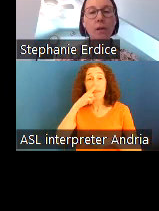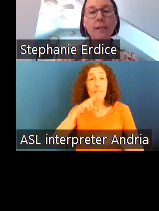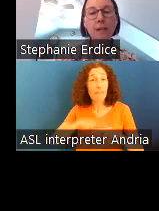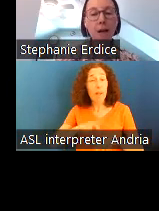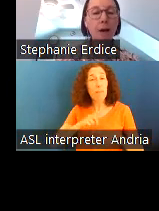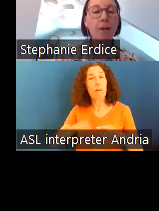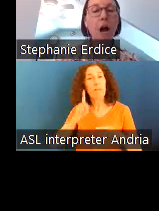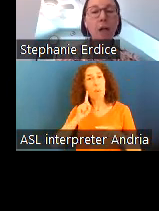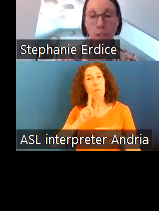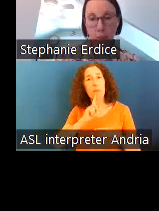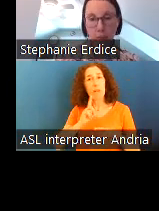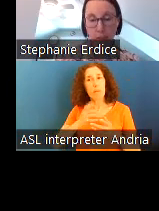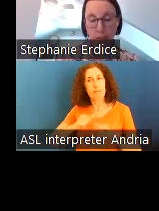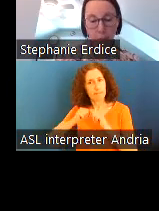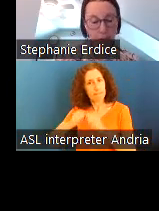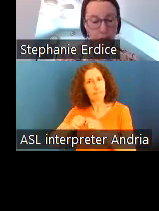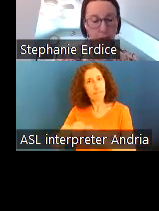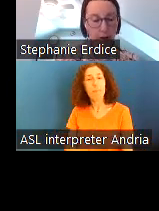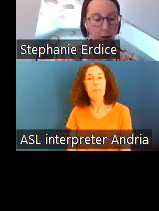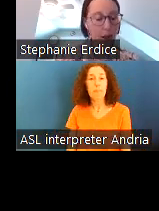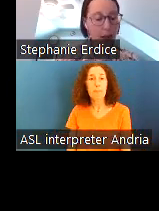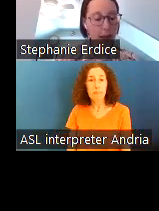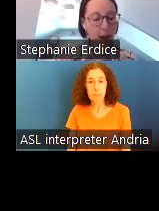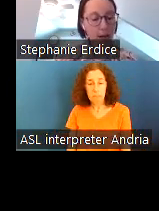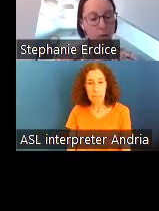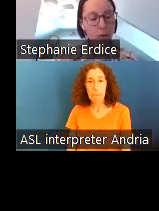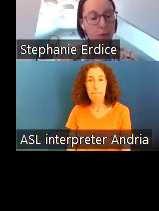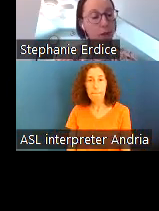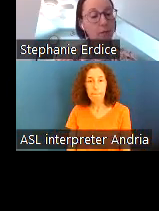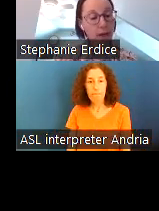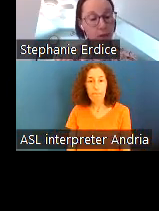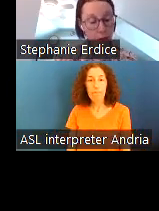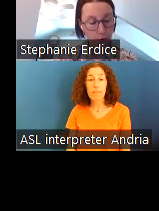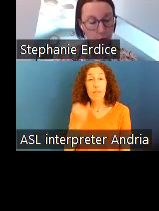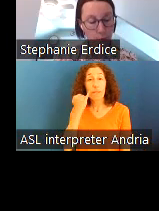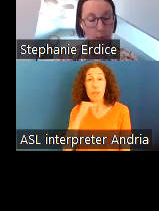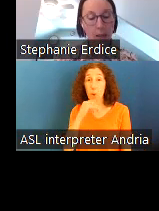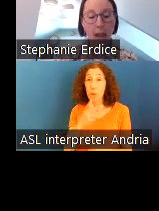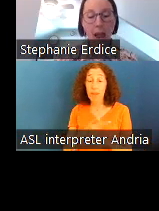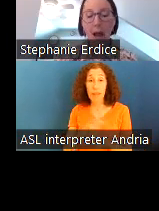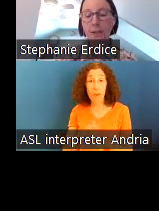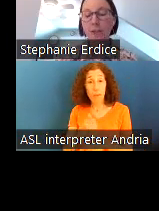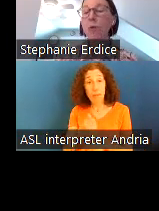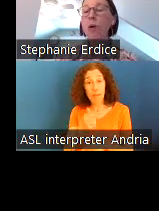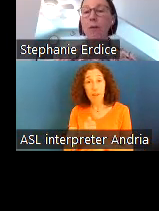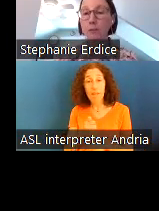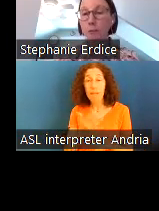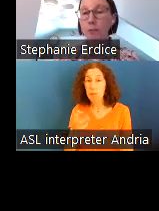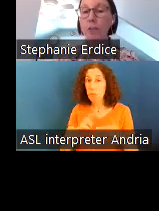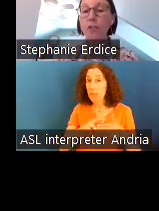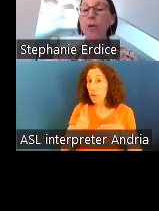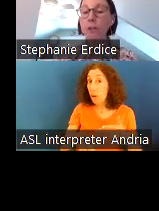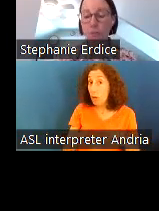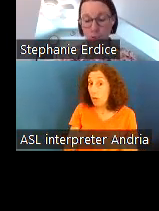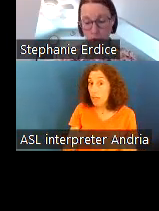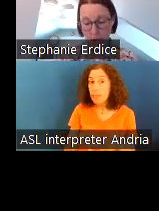So let's talk about the consequences of poor self-care. And I am going to invite you, as you are